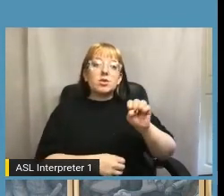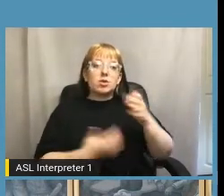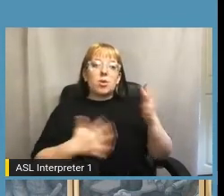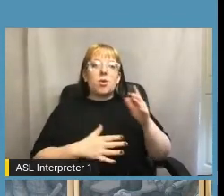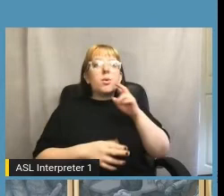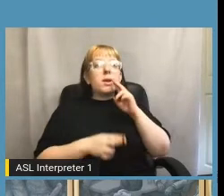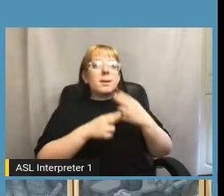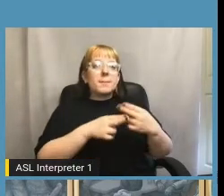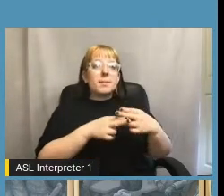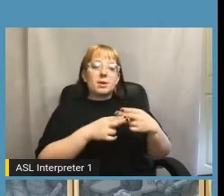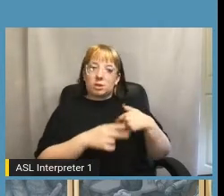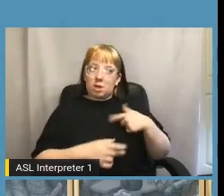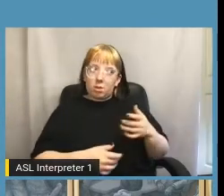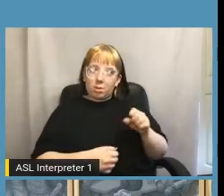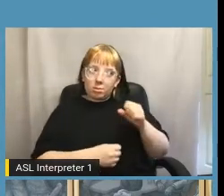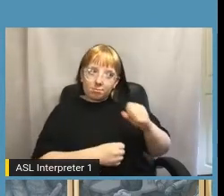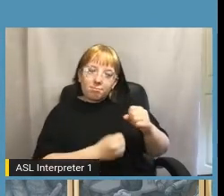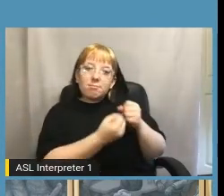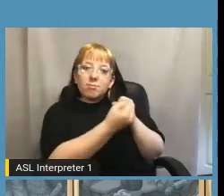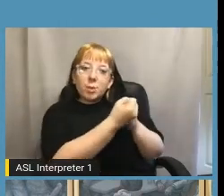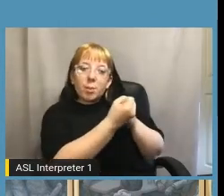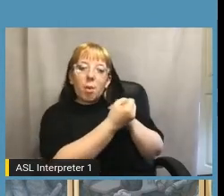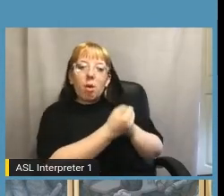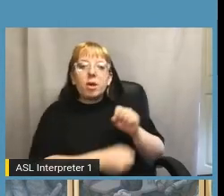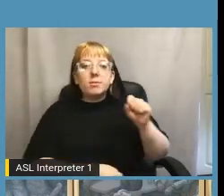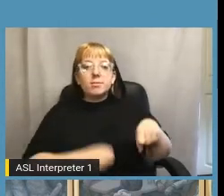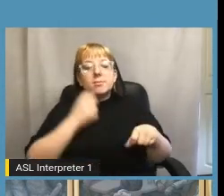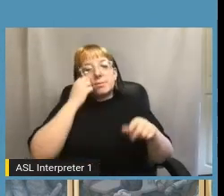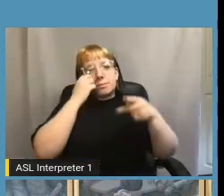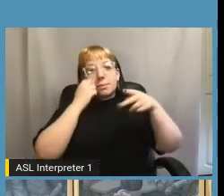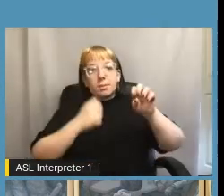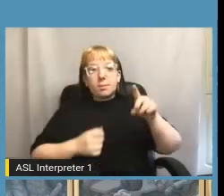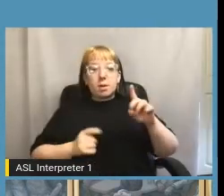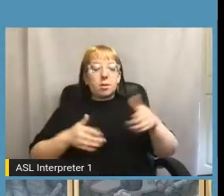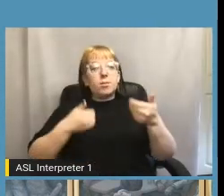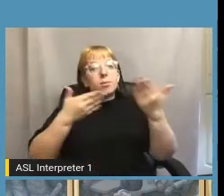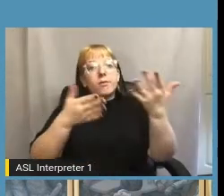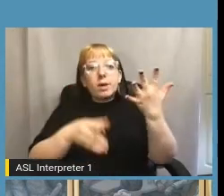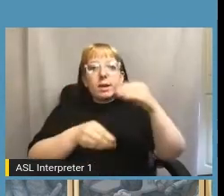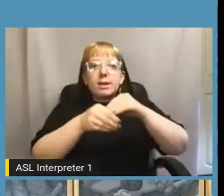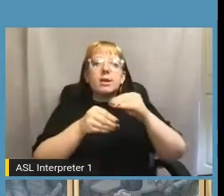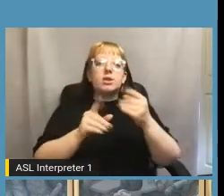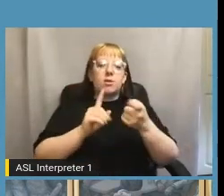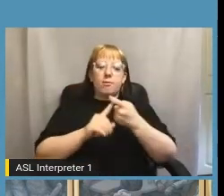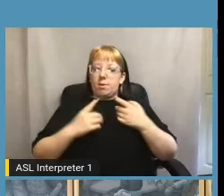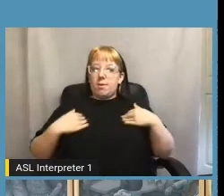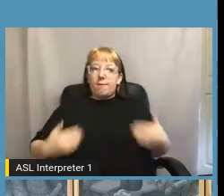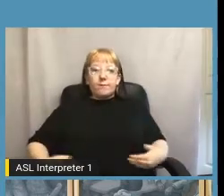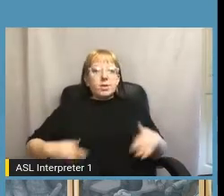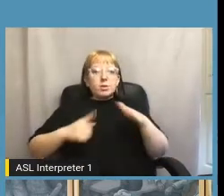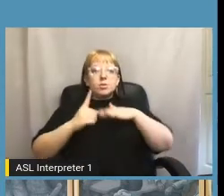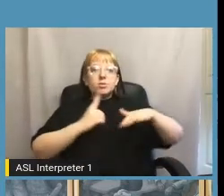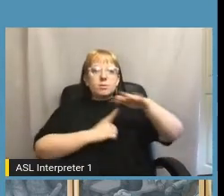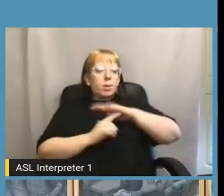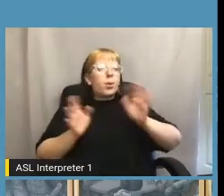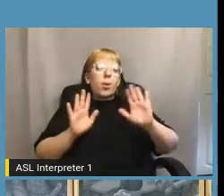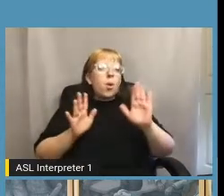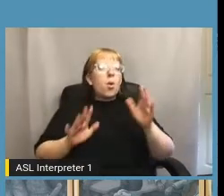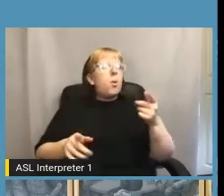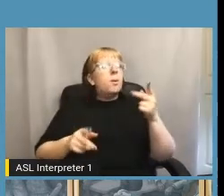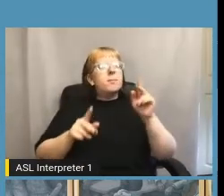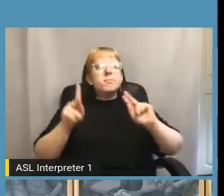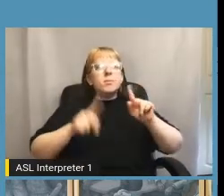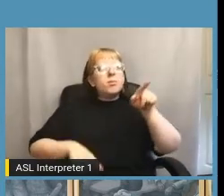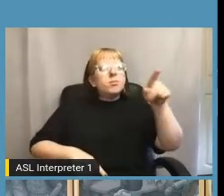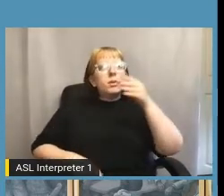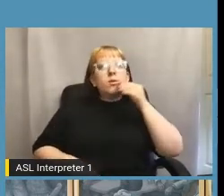want to second this, that for us, podcast has been a way to provide engagement outside the physical space of our museum.